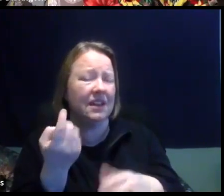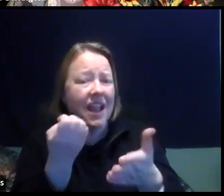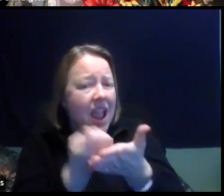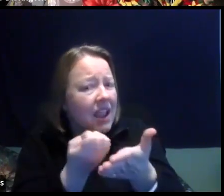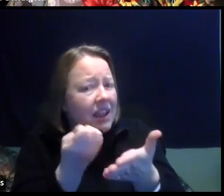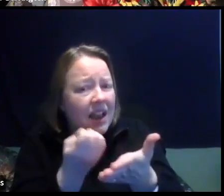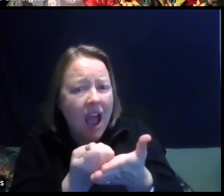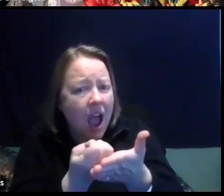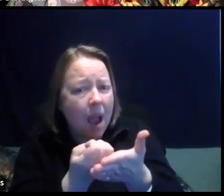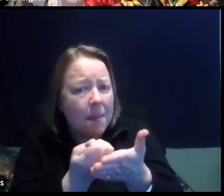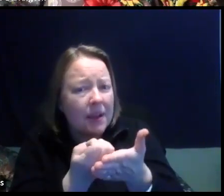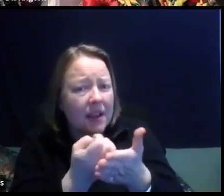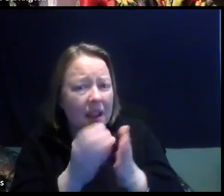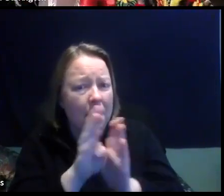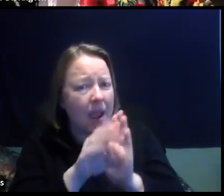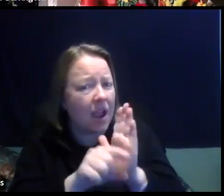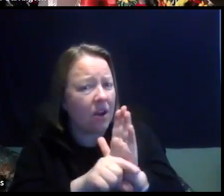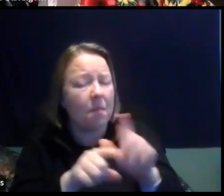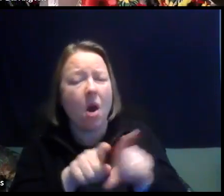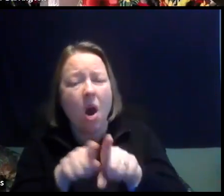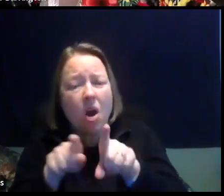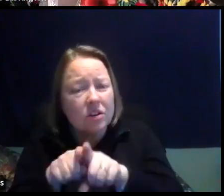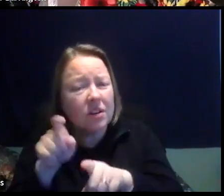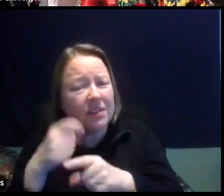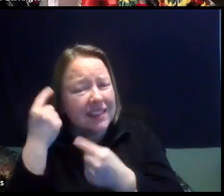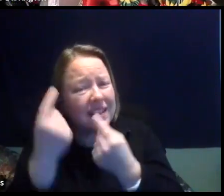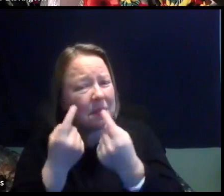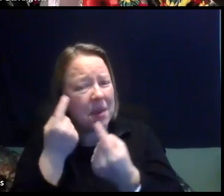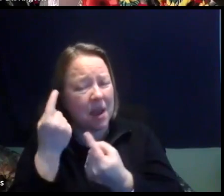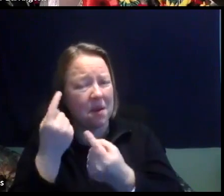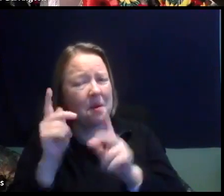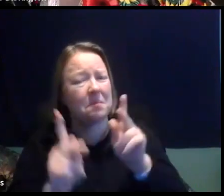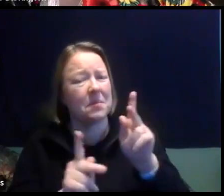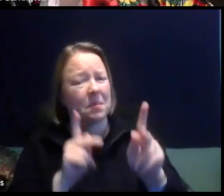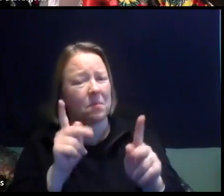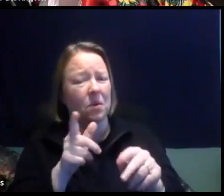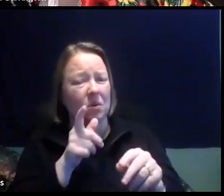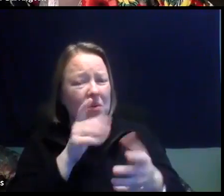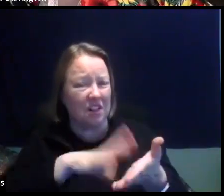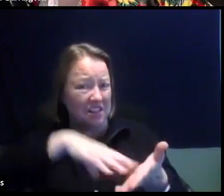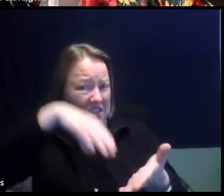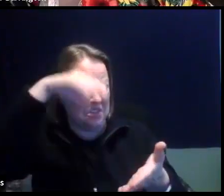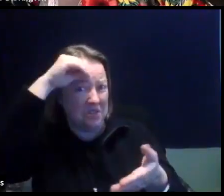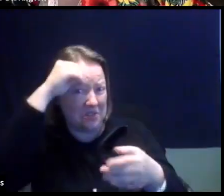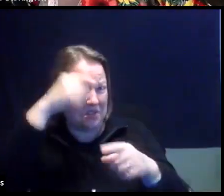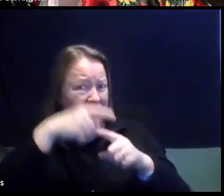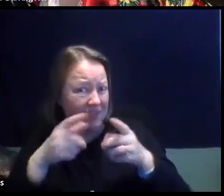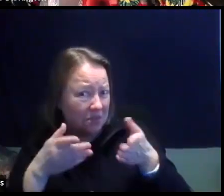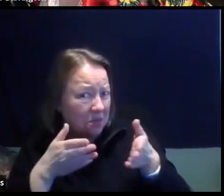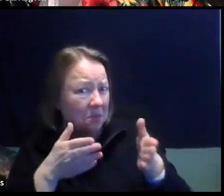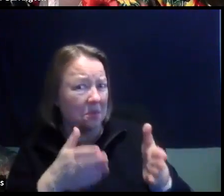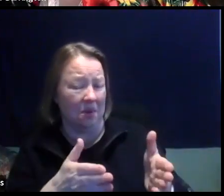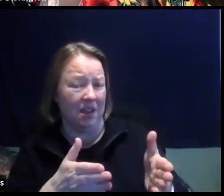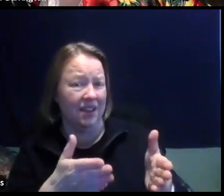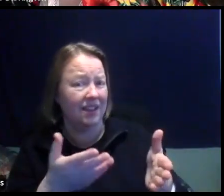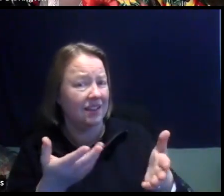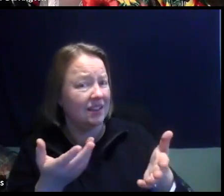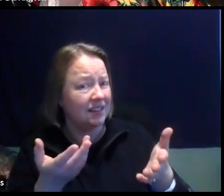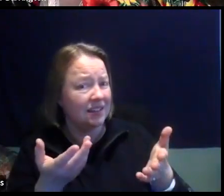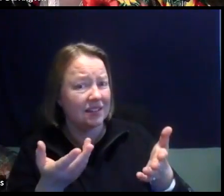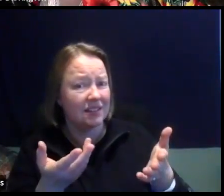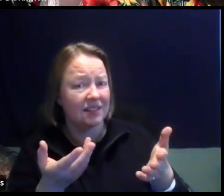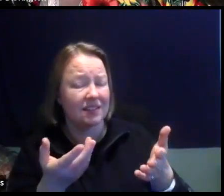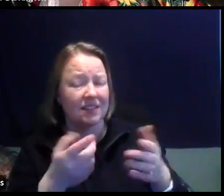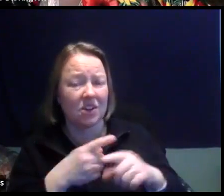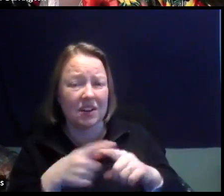economic backgrounds, but also thinking about people who learn differently and different